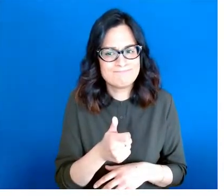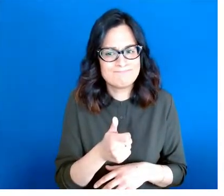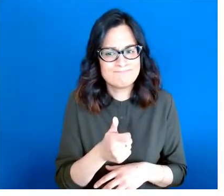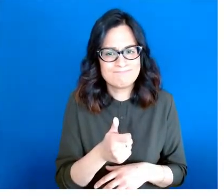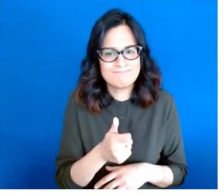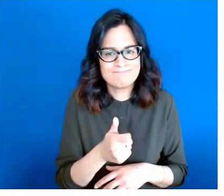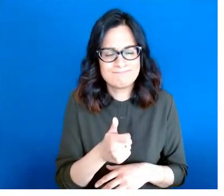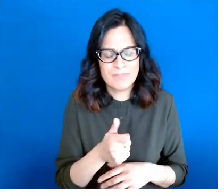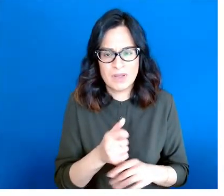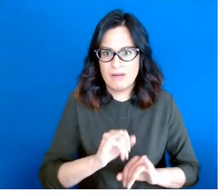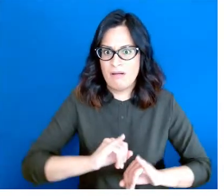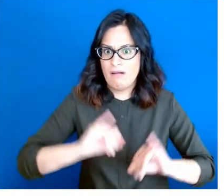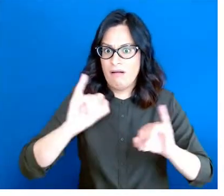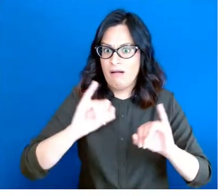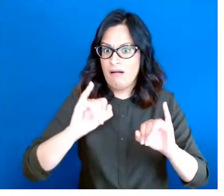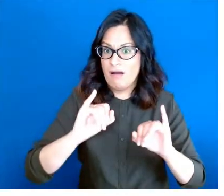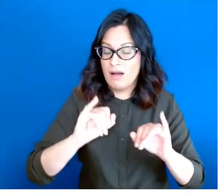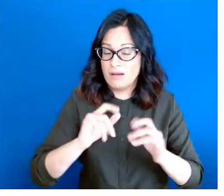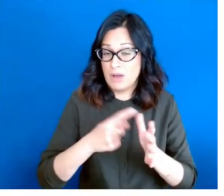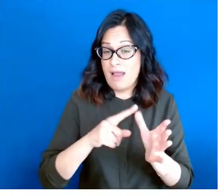allergic rhinitis.